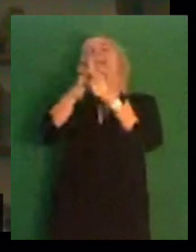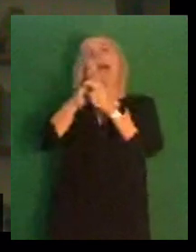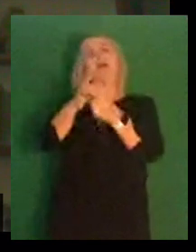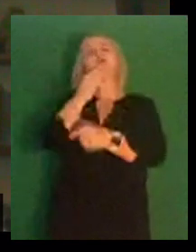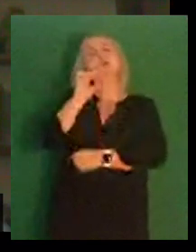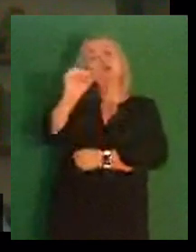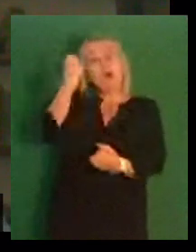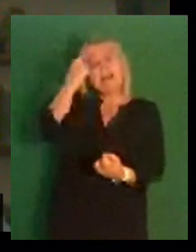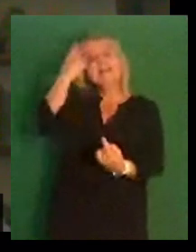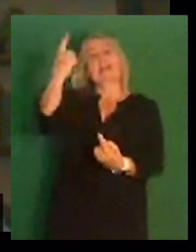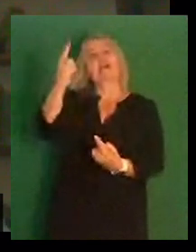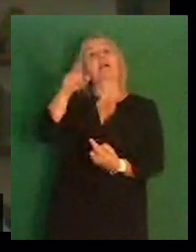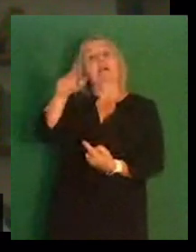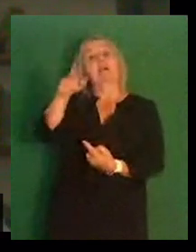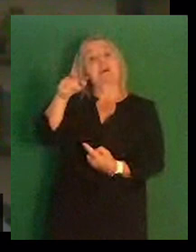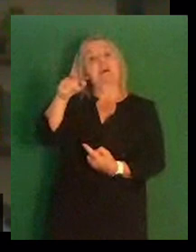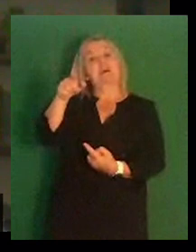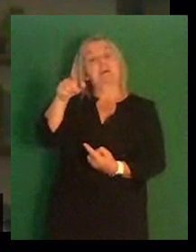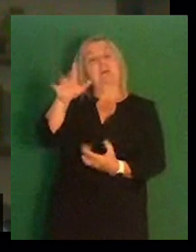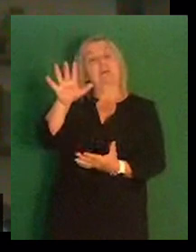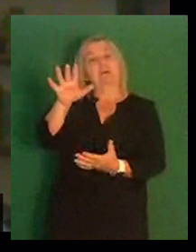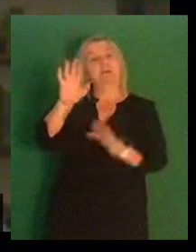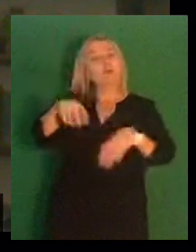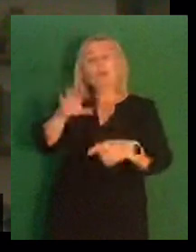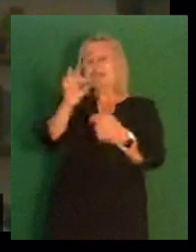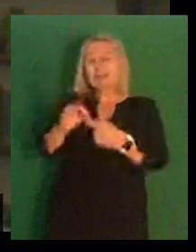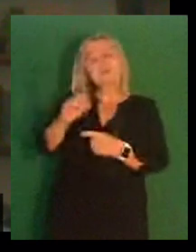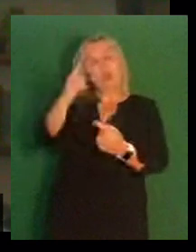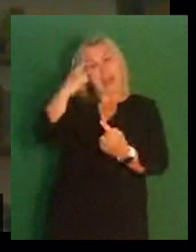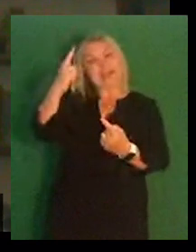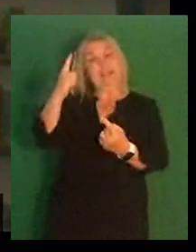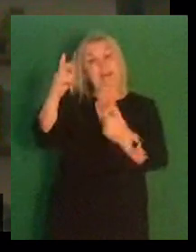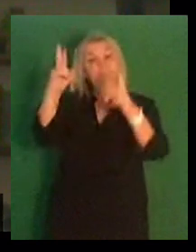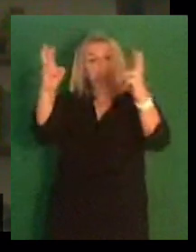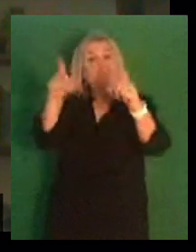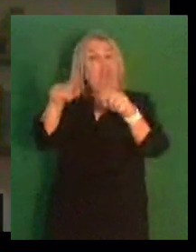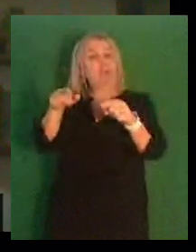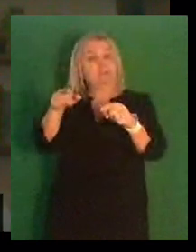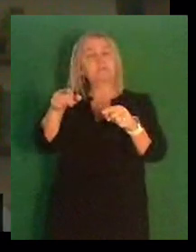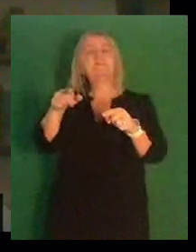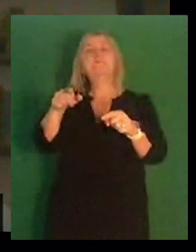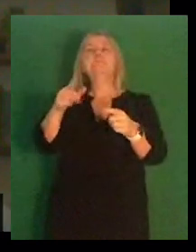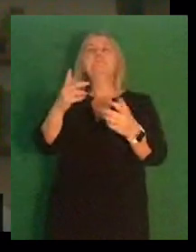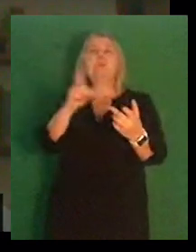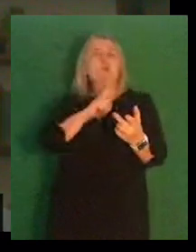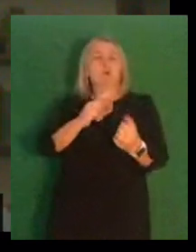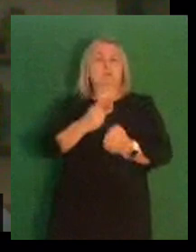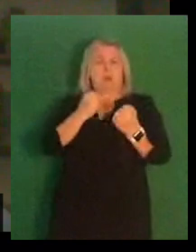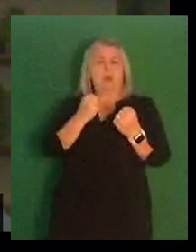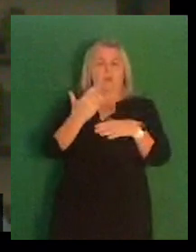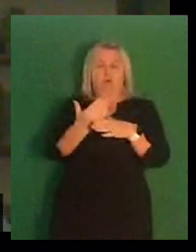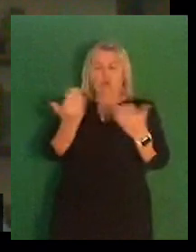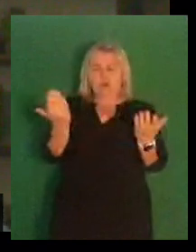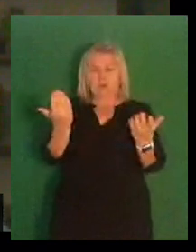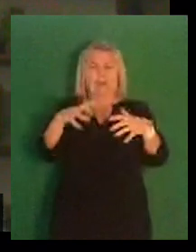conscious decision, because at least internally with the team, we weren't totally sure how we were going to do